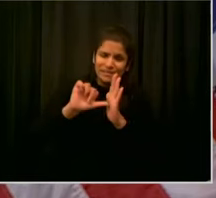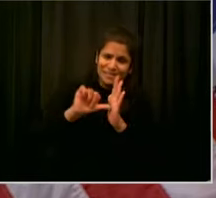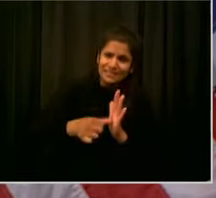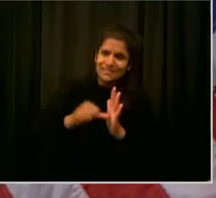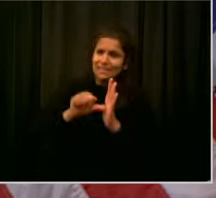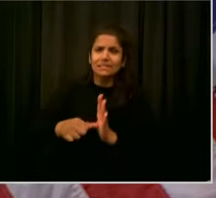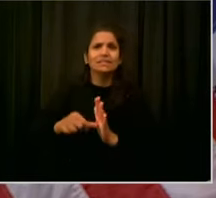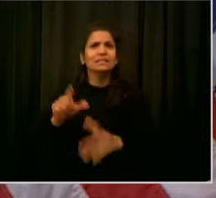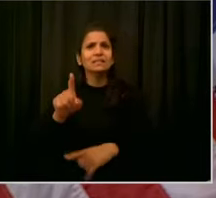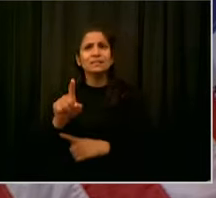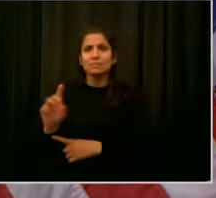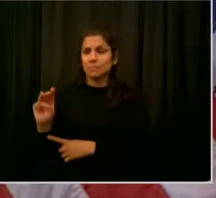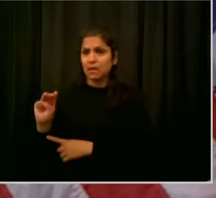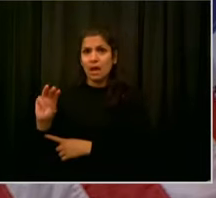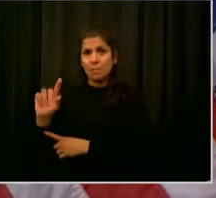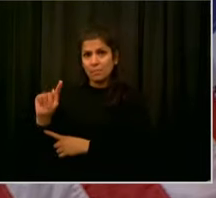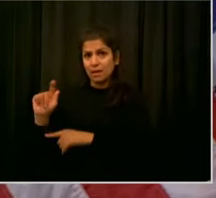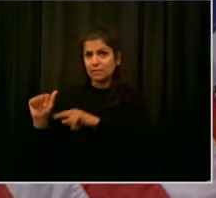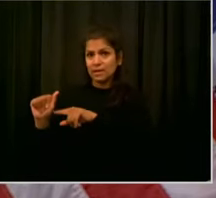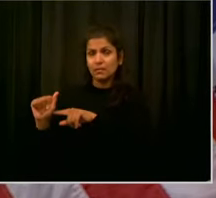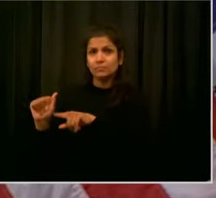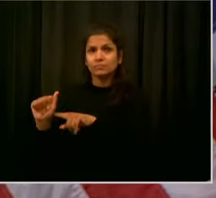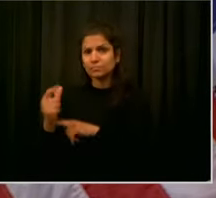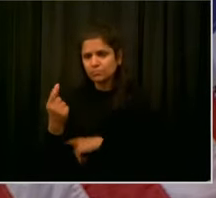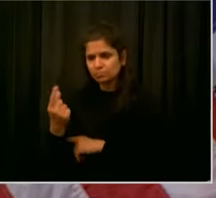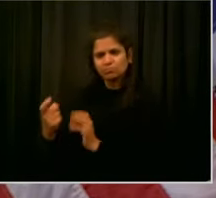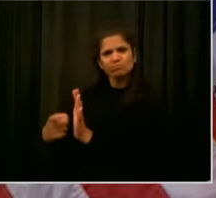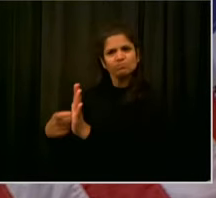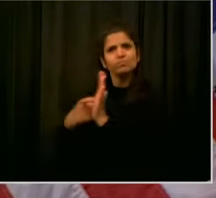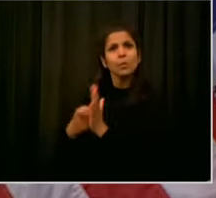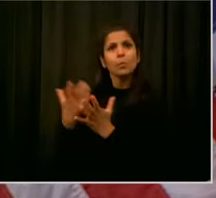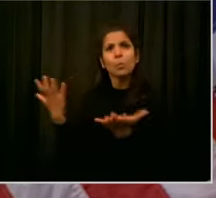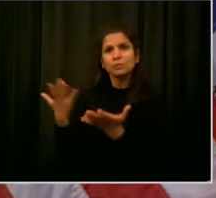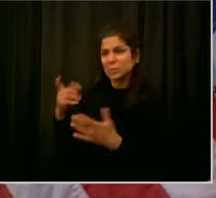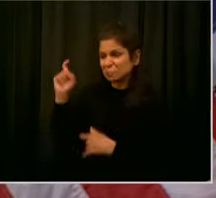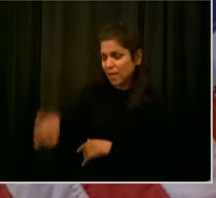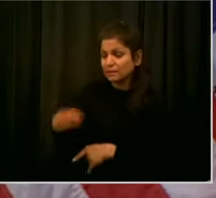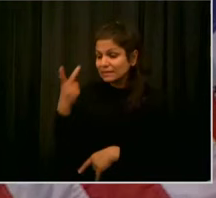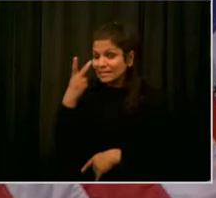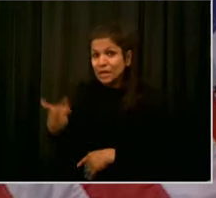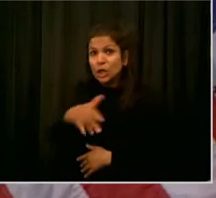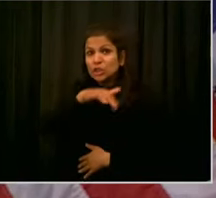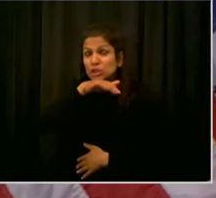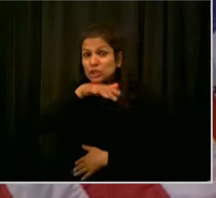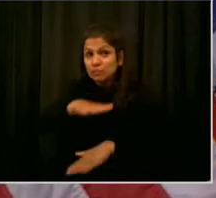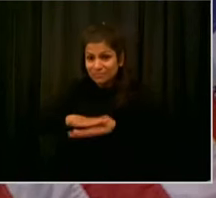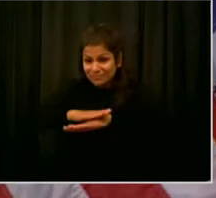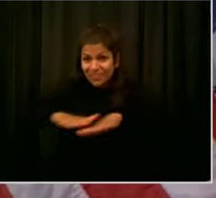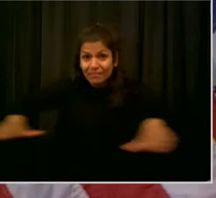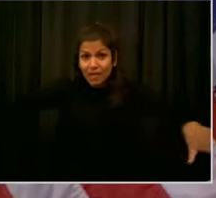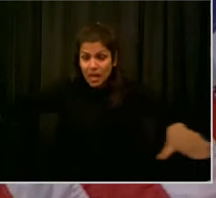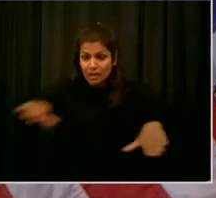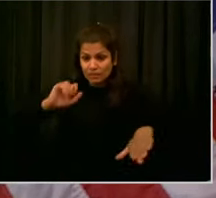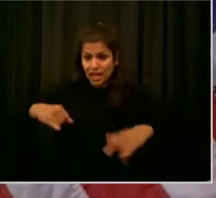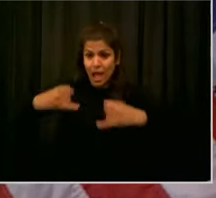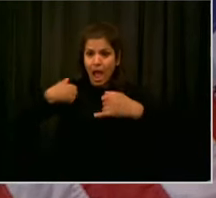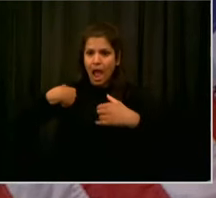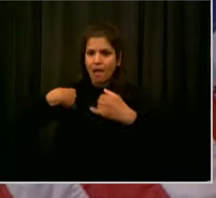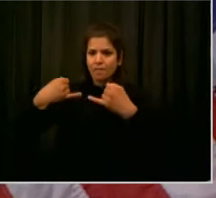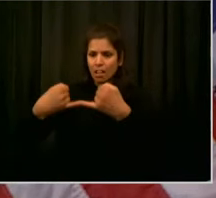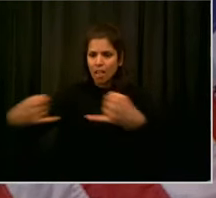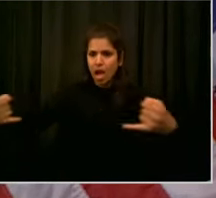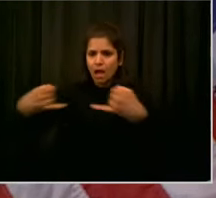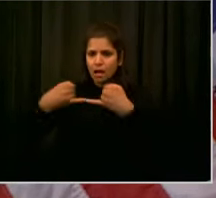supermarket, a grocery store, someone just put masking tape on the street to say, here's how the line should form, and people have been forming the line that way. They just need some